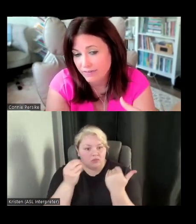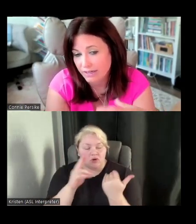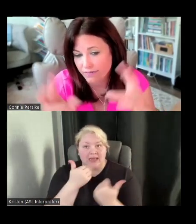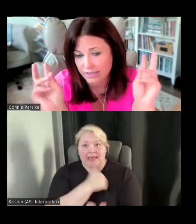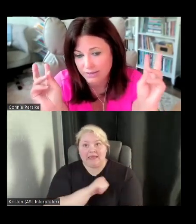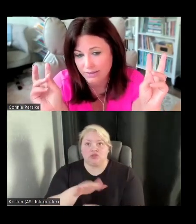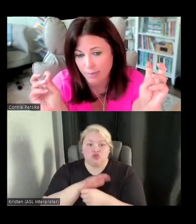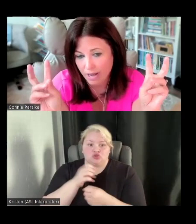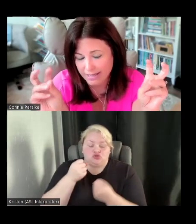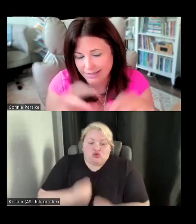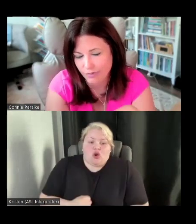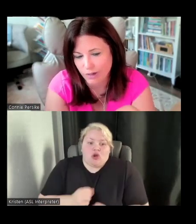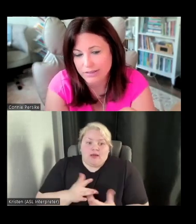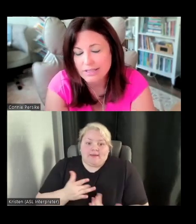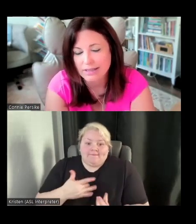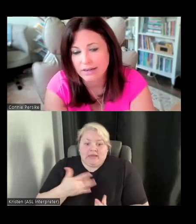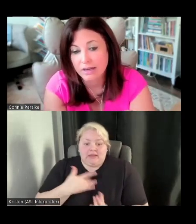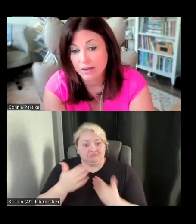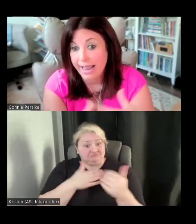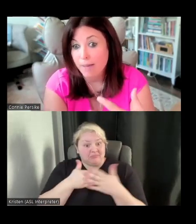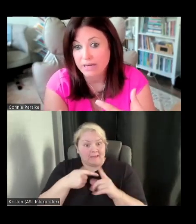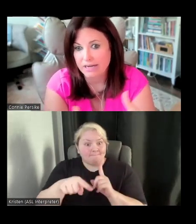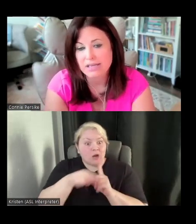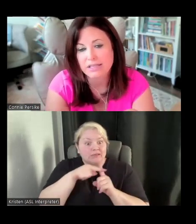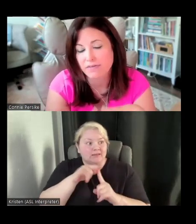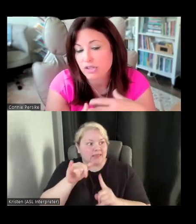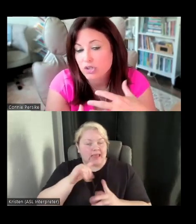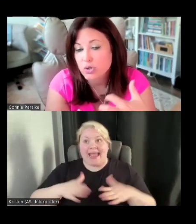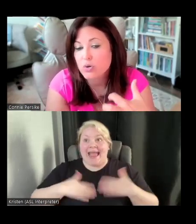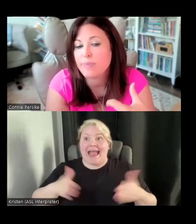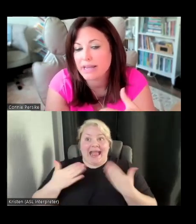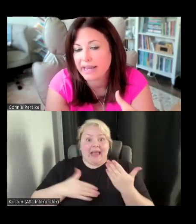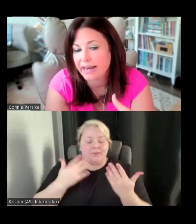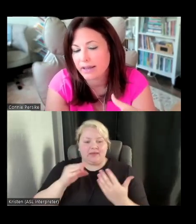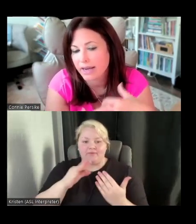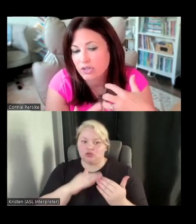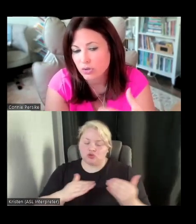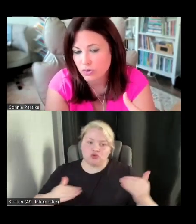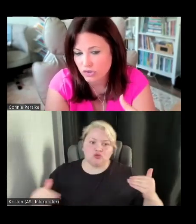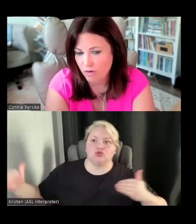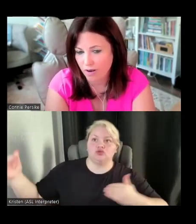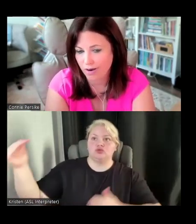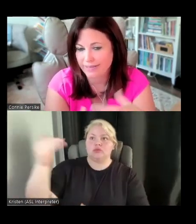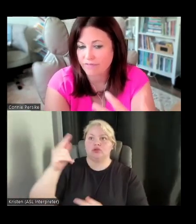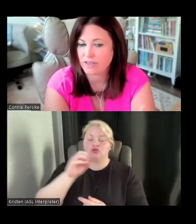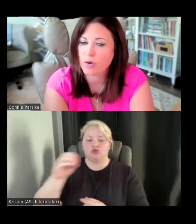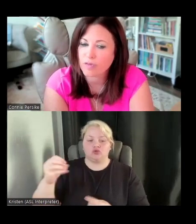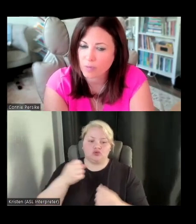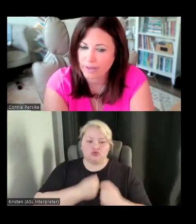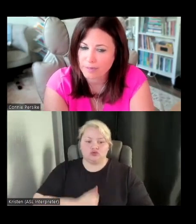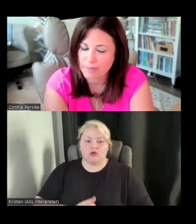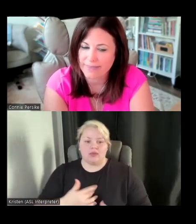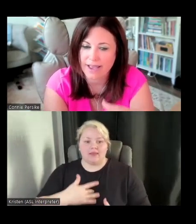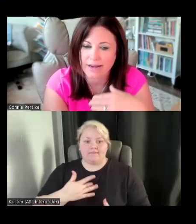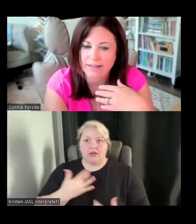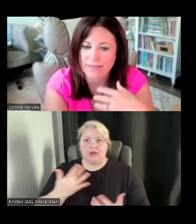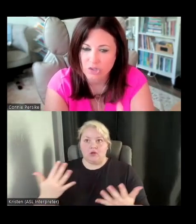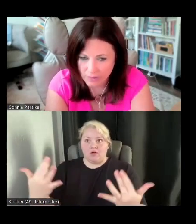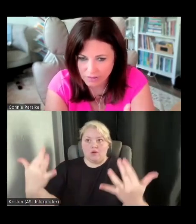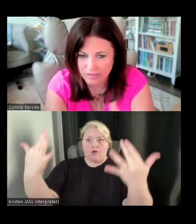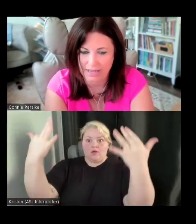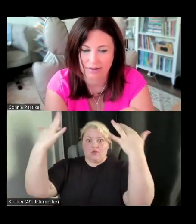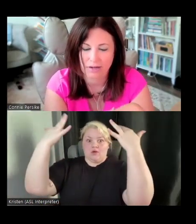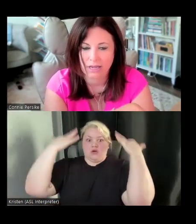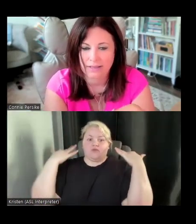feeling, even if it's the positive ones, like happiness, if it's too big and too strong, they feel overwhelmed by that, and